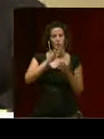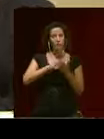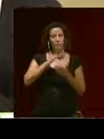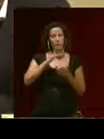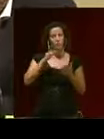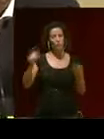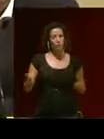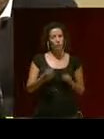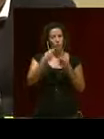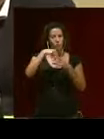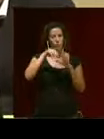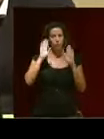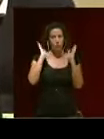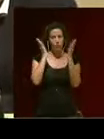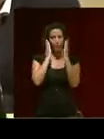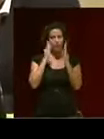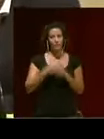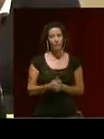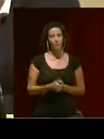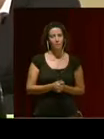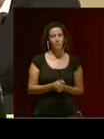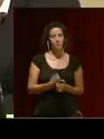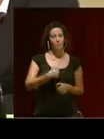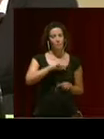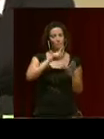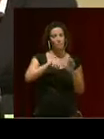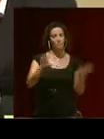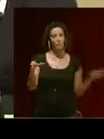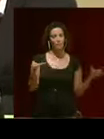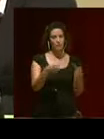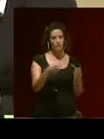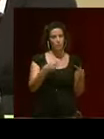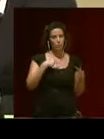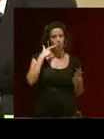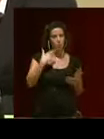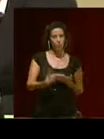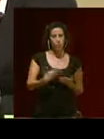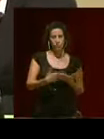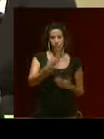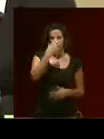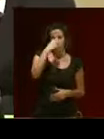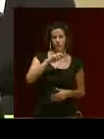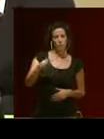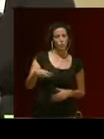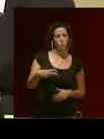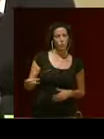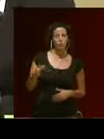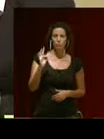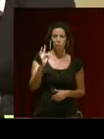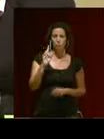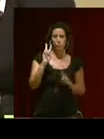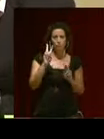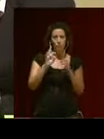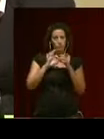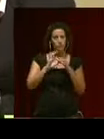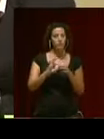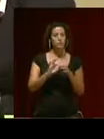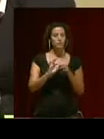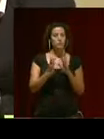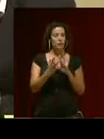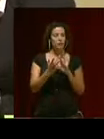author of international national works that have been made public in magazines and in